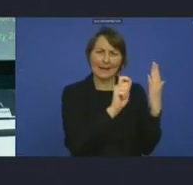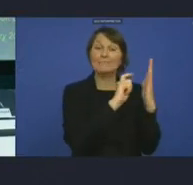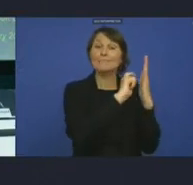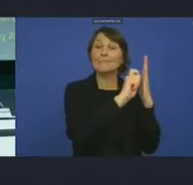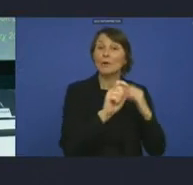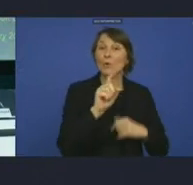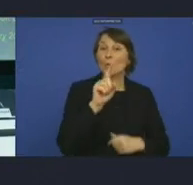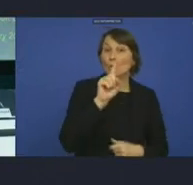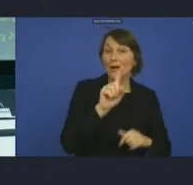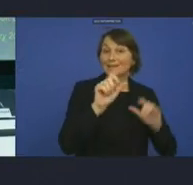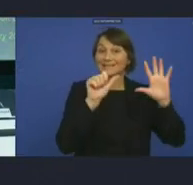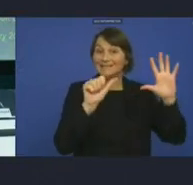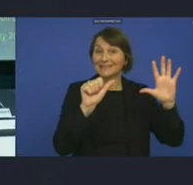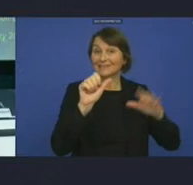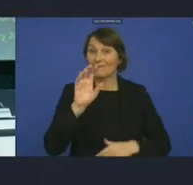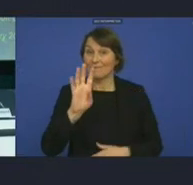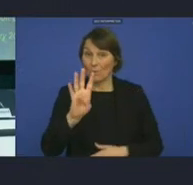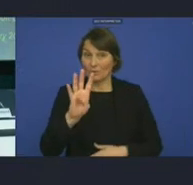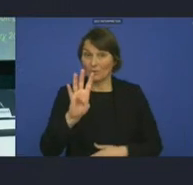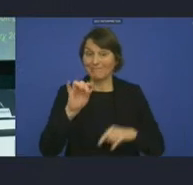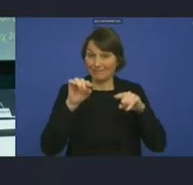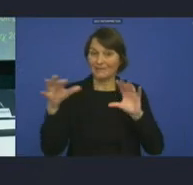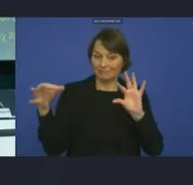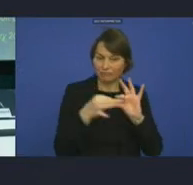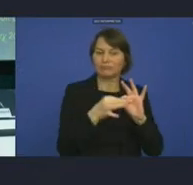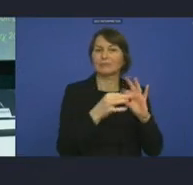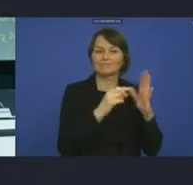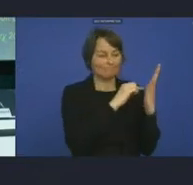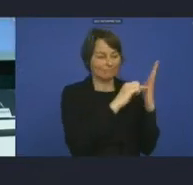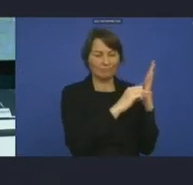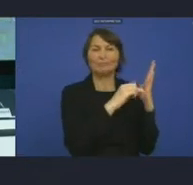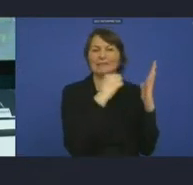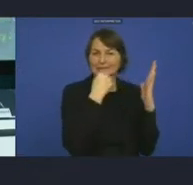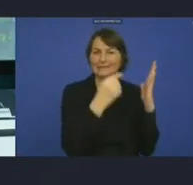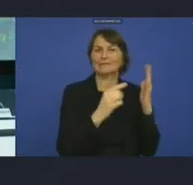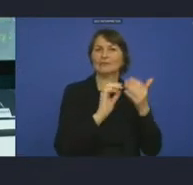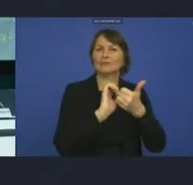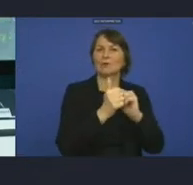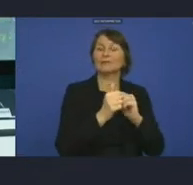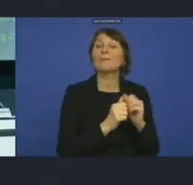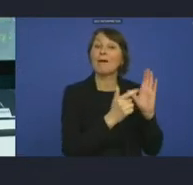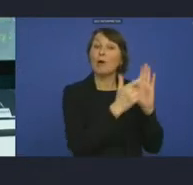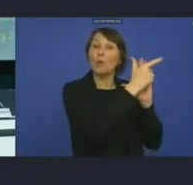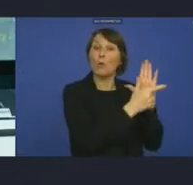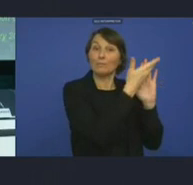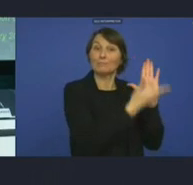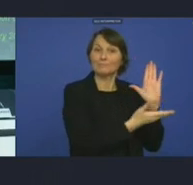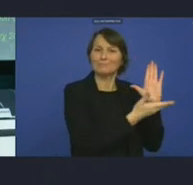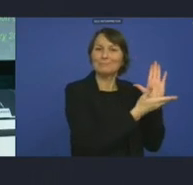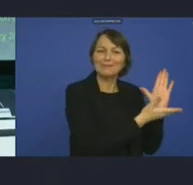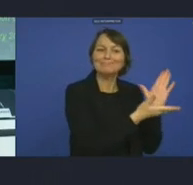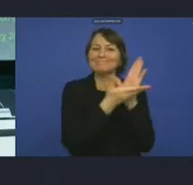us. However, beyond the basic law, we also have other documents that help us